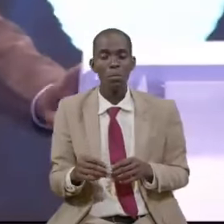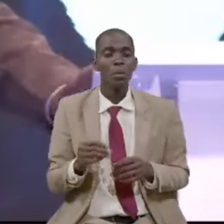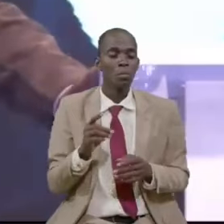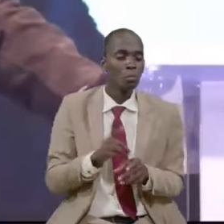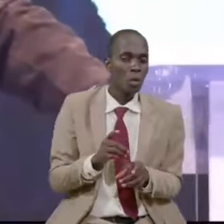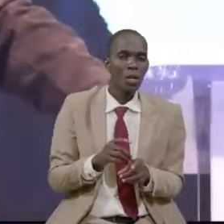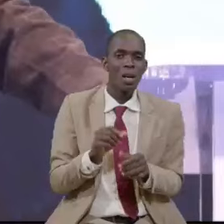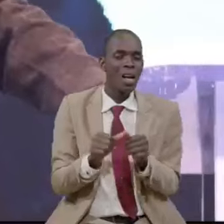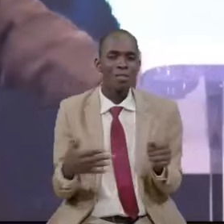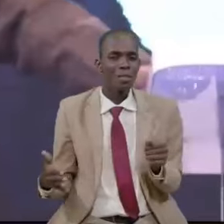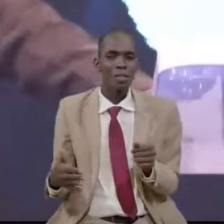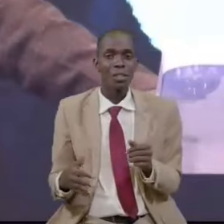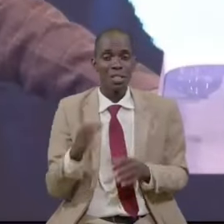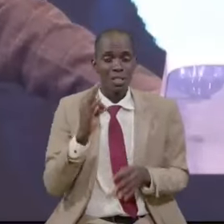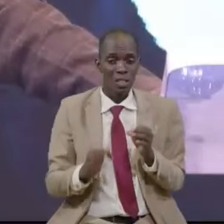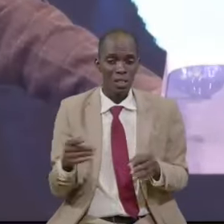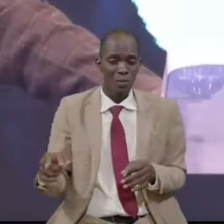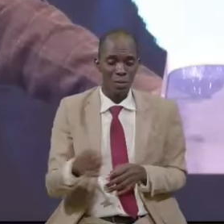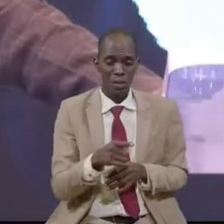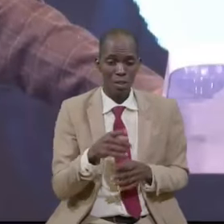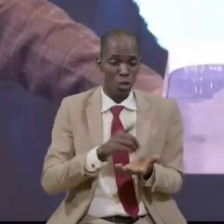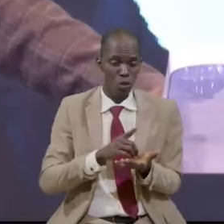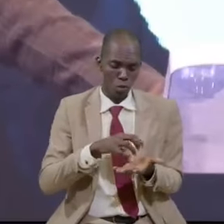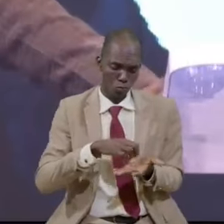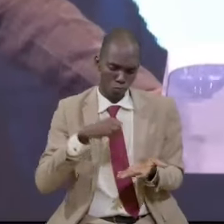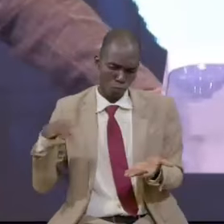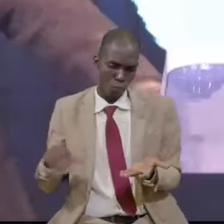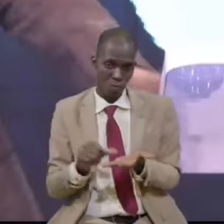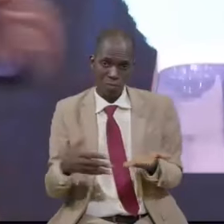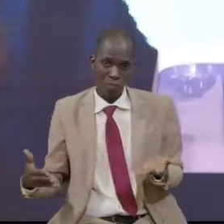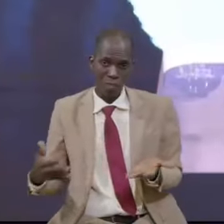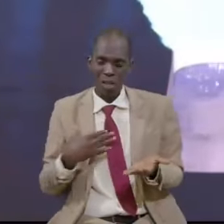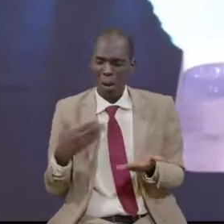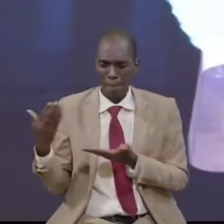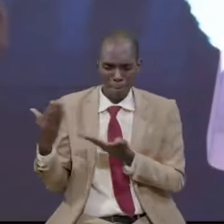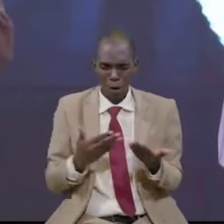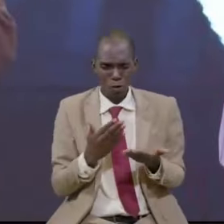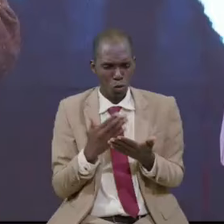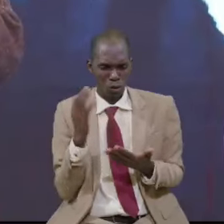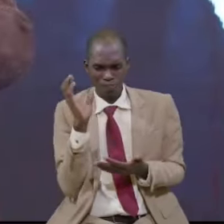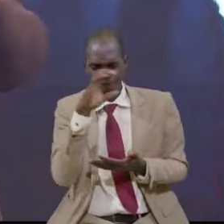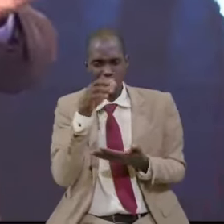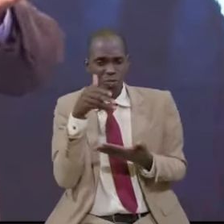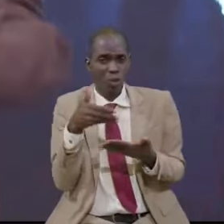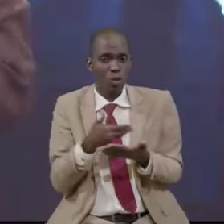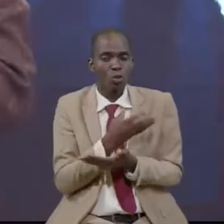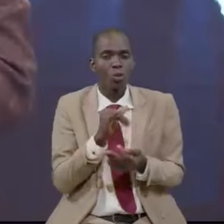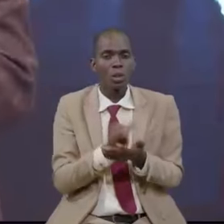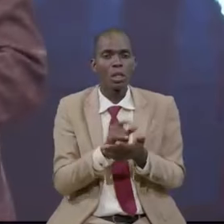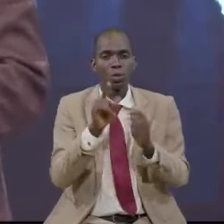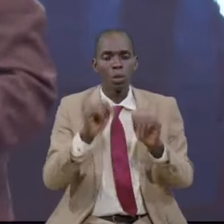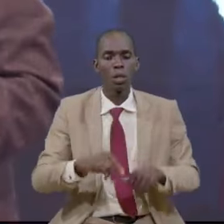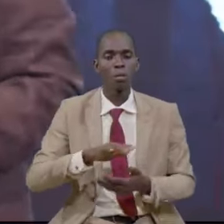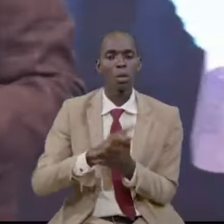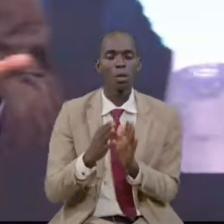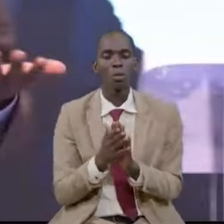took everything away and then supply something new so that you become a brand new man, a brand new